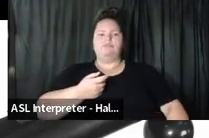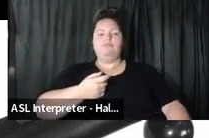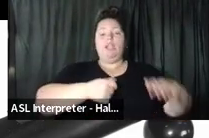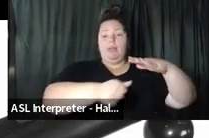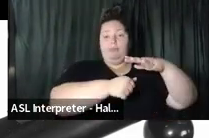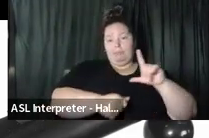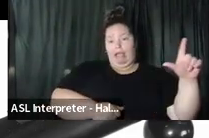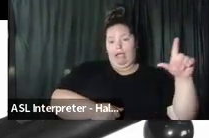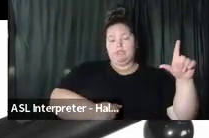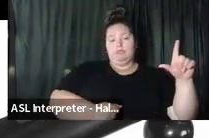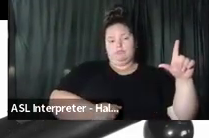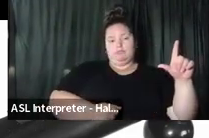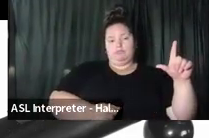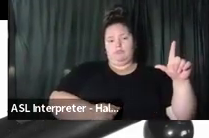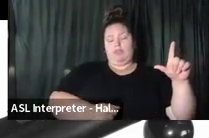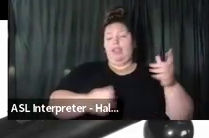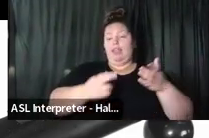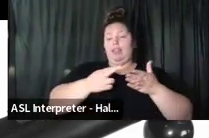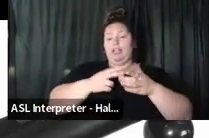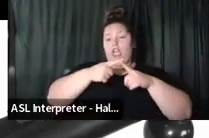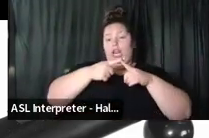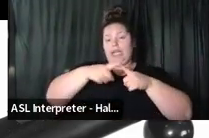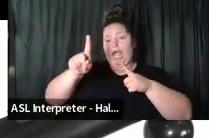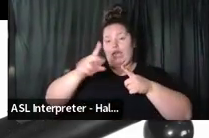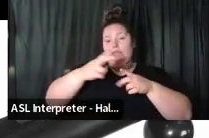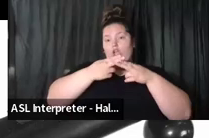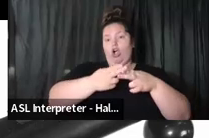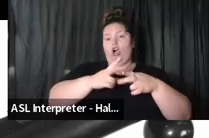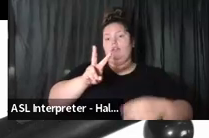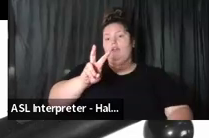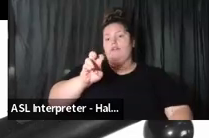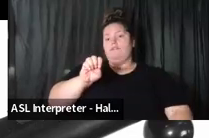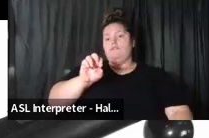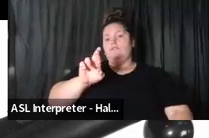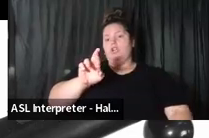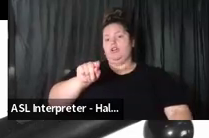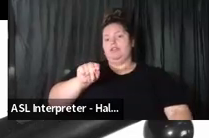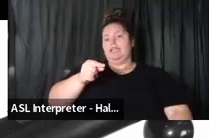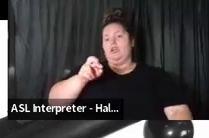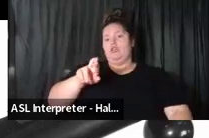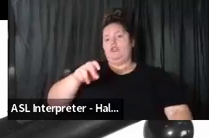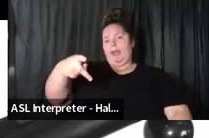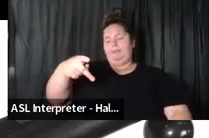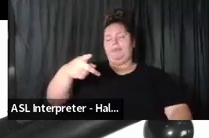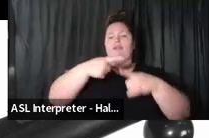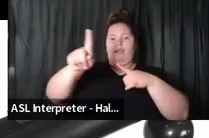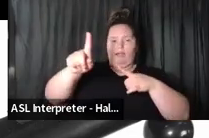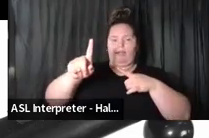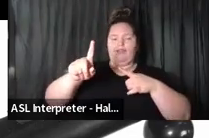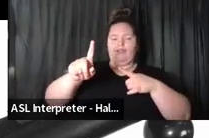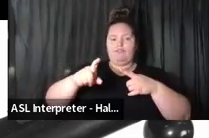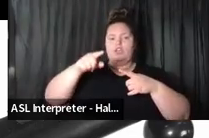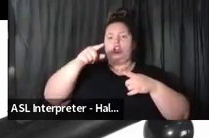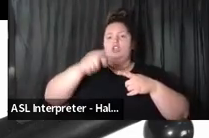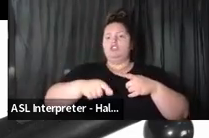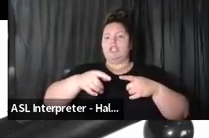a knife called the VertiGrip knife, and that is something that you can just grab, and then you just have to rock back and forth.